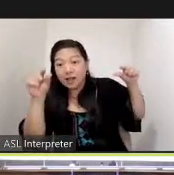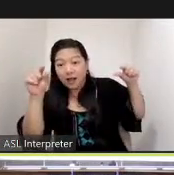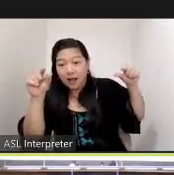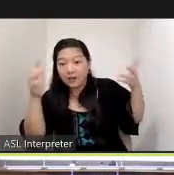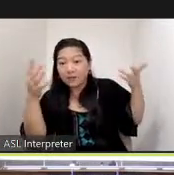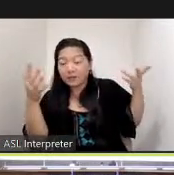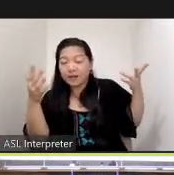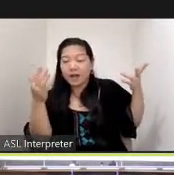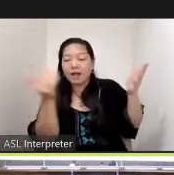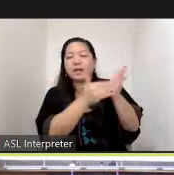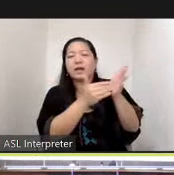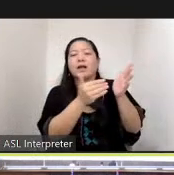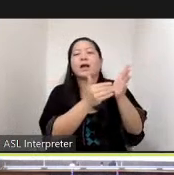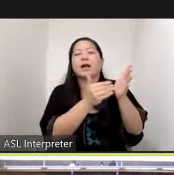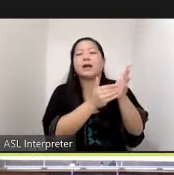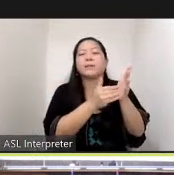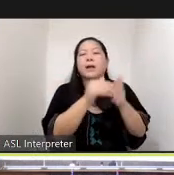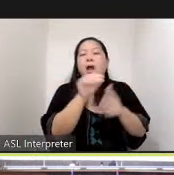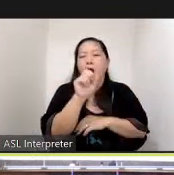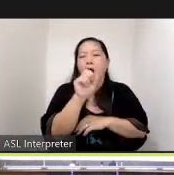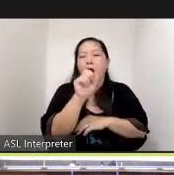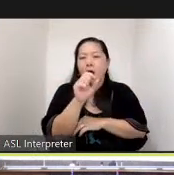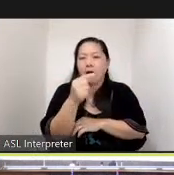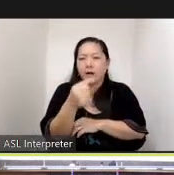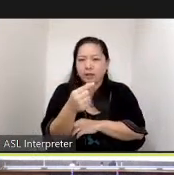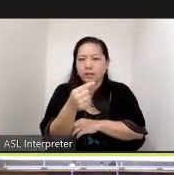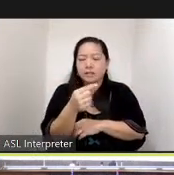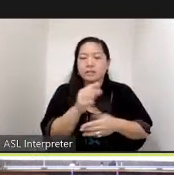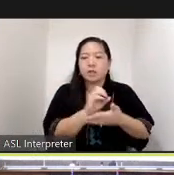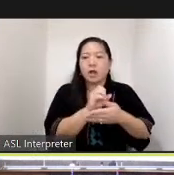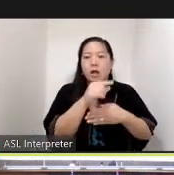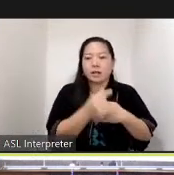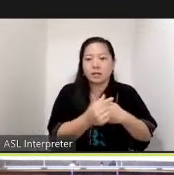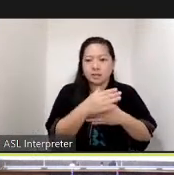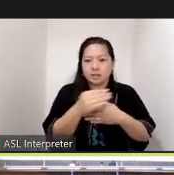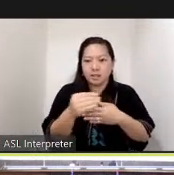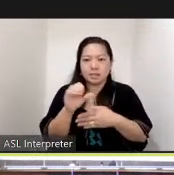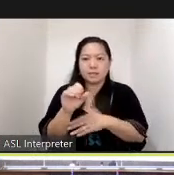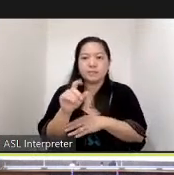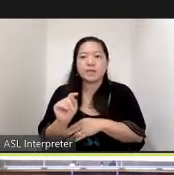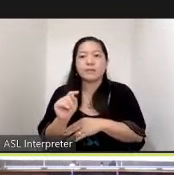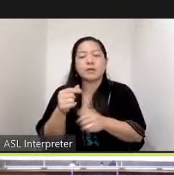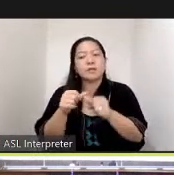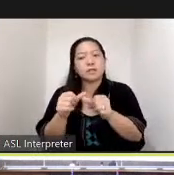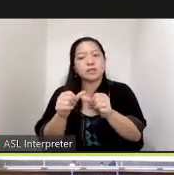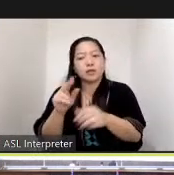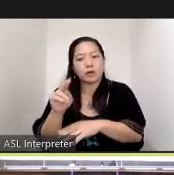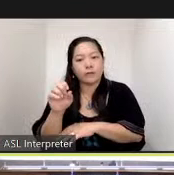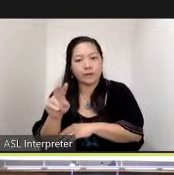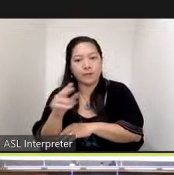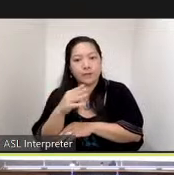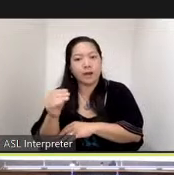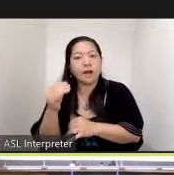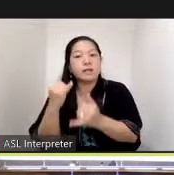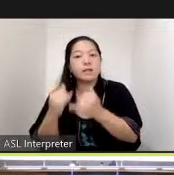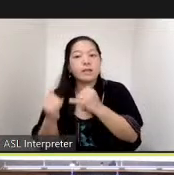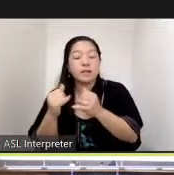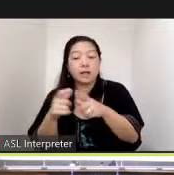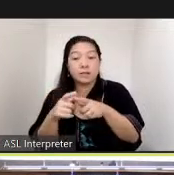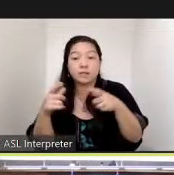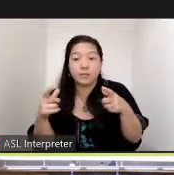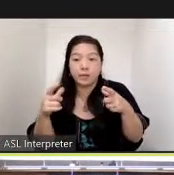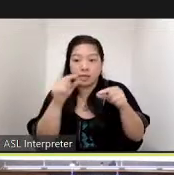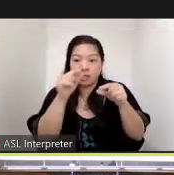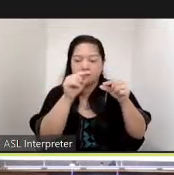in August, September, continues in through November. And the last huge spike in